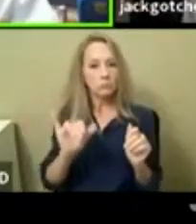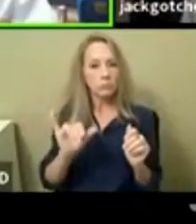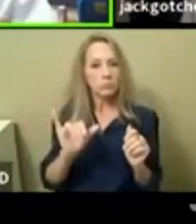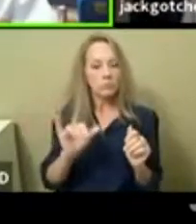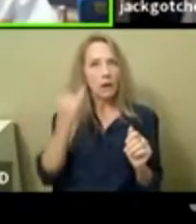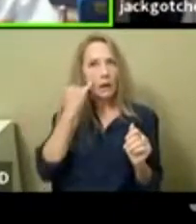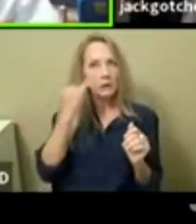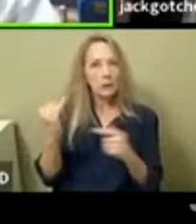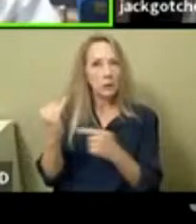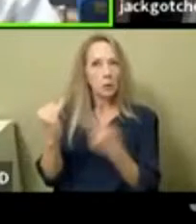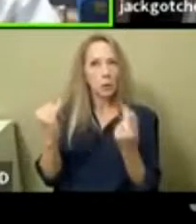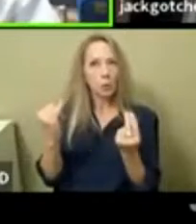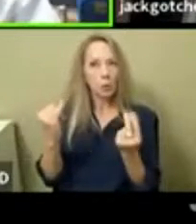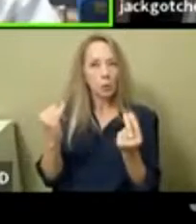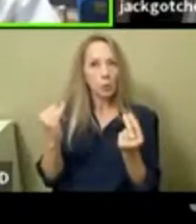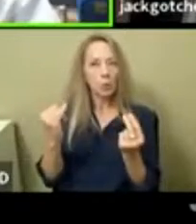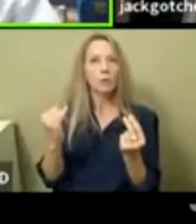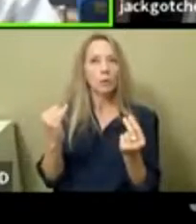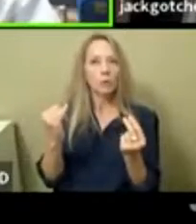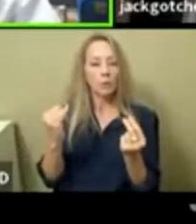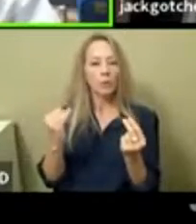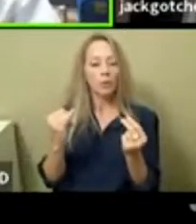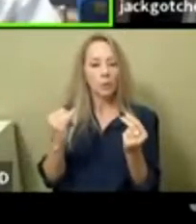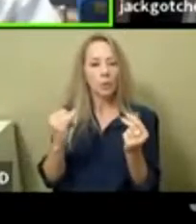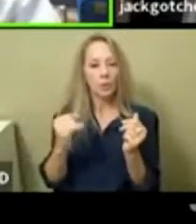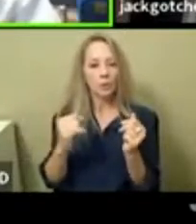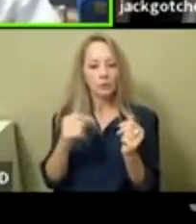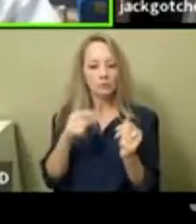idea that these very well may not be absolutes.